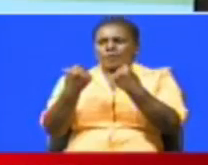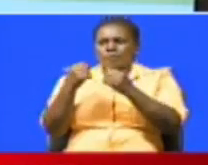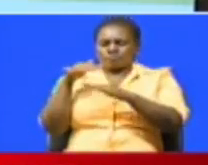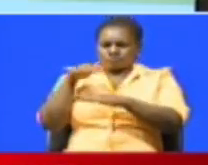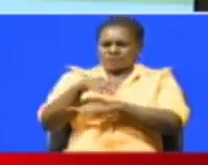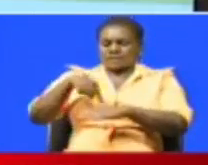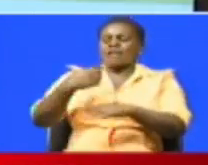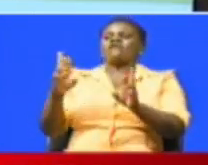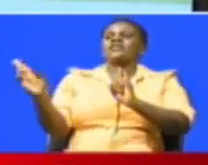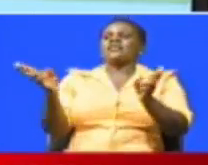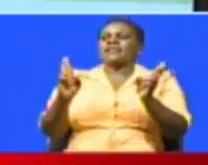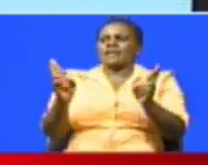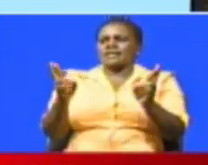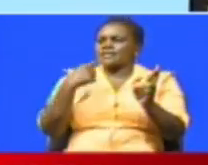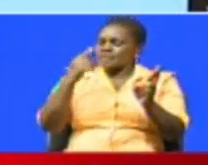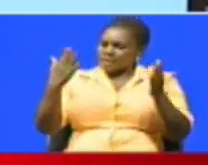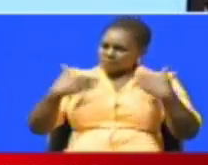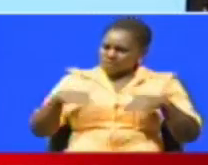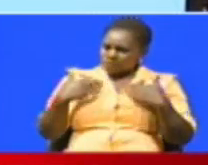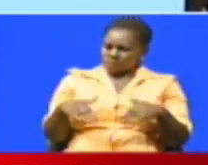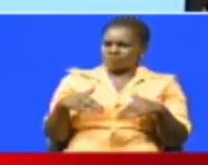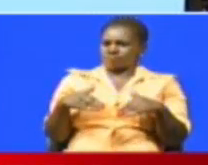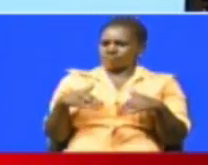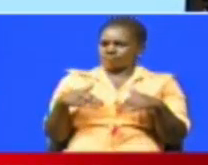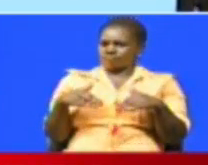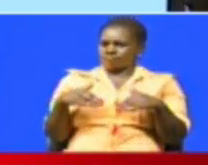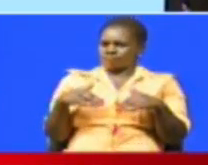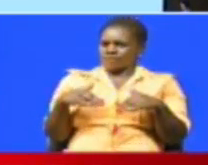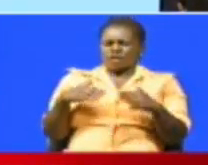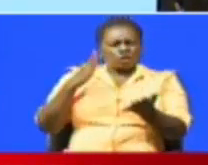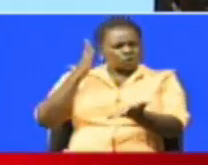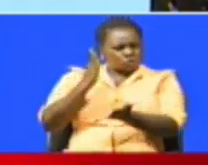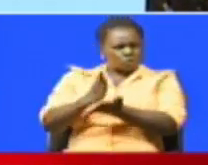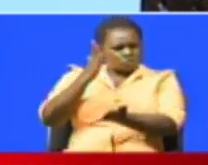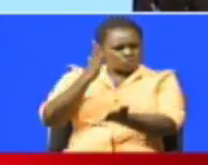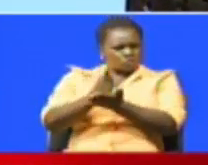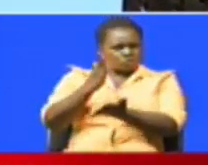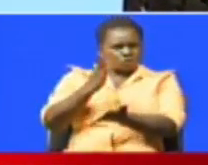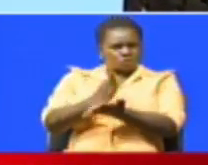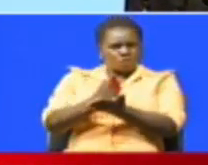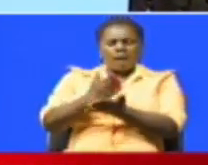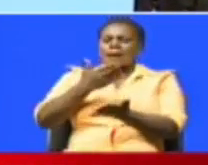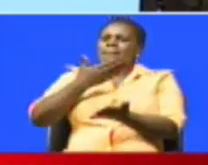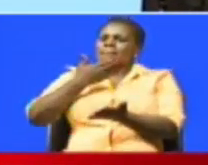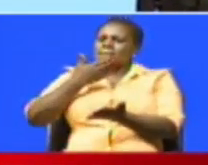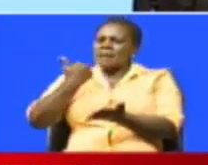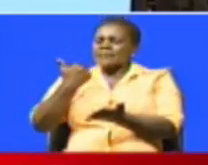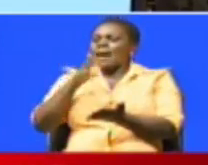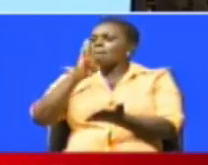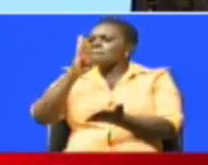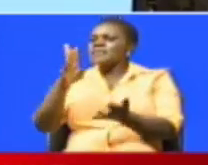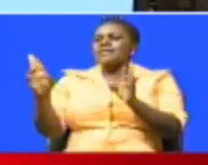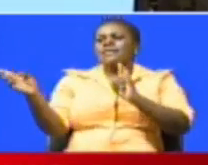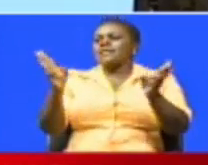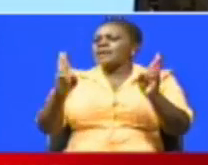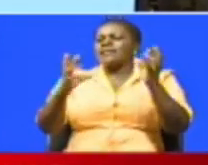we are preparing for it, and we are telling our people, in all honesty, that it is better for us to prepare